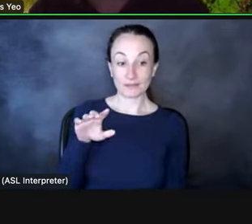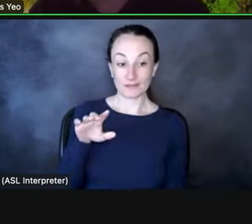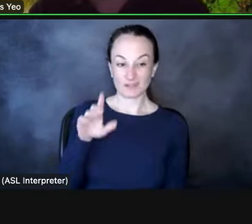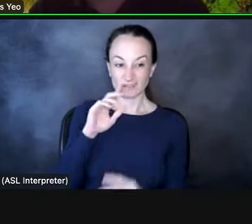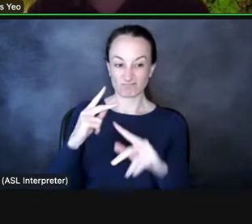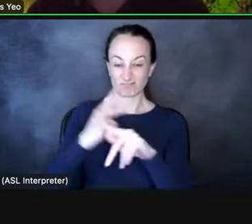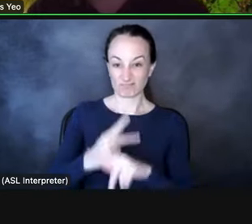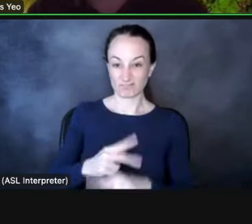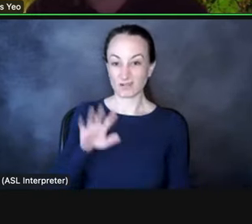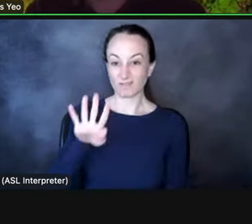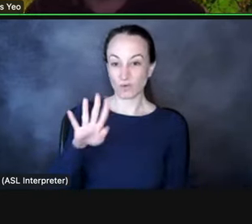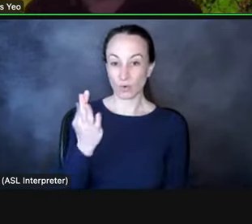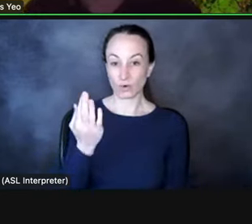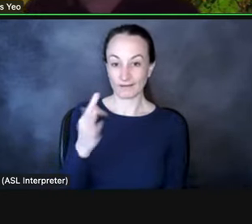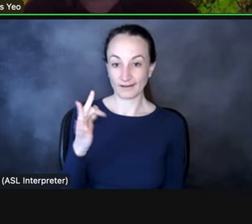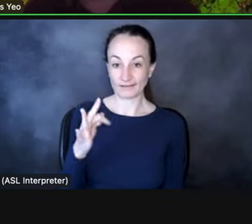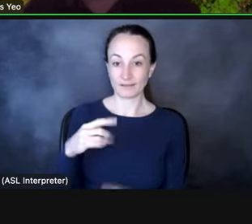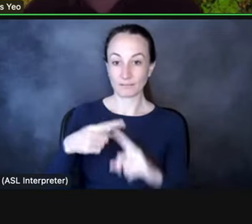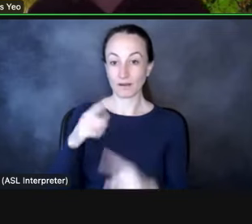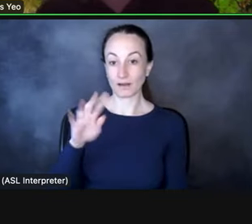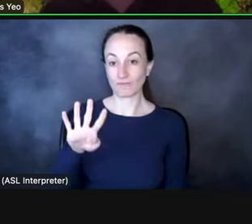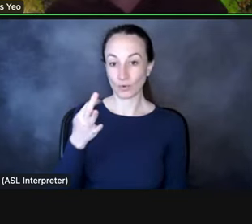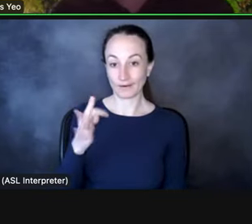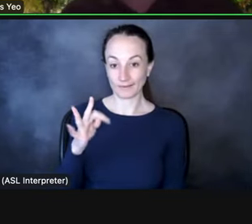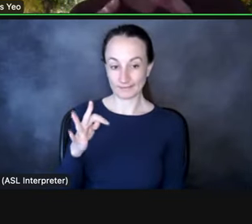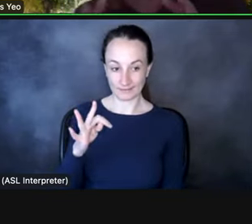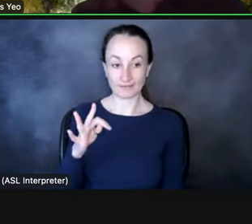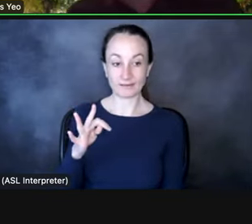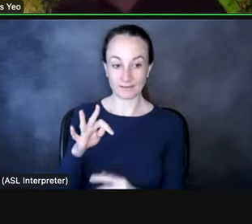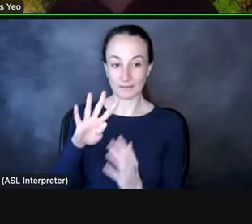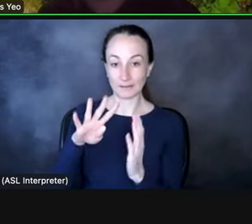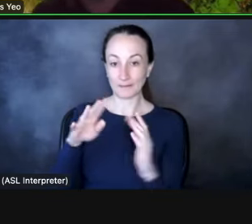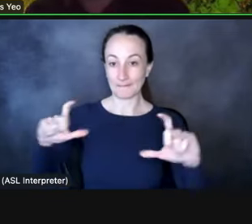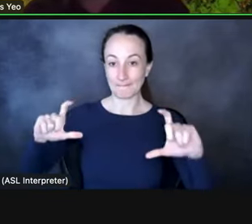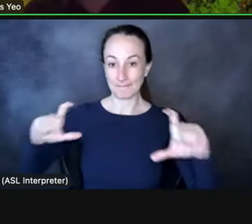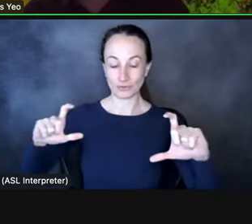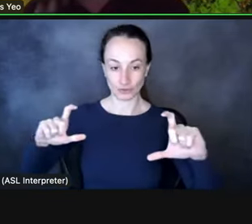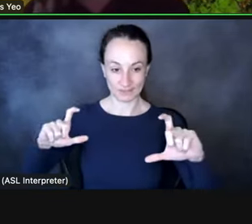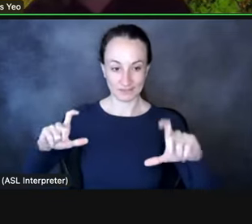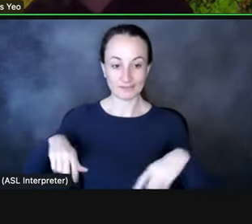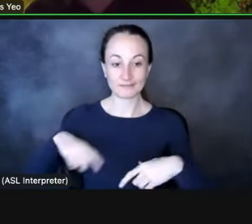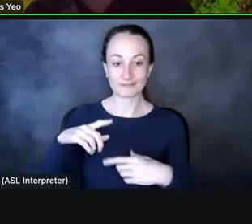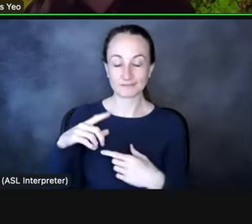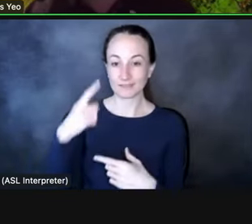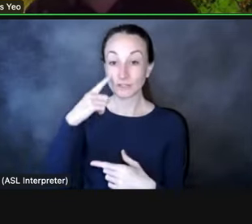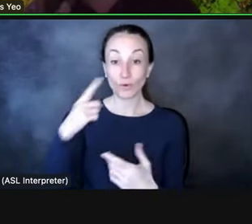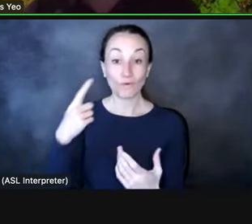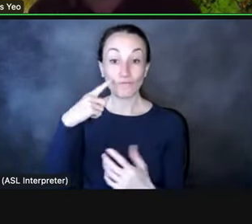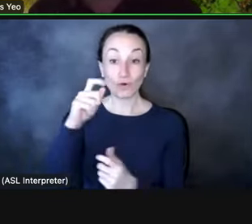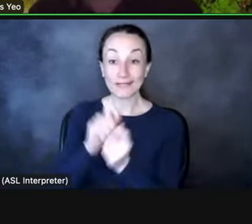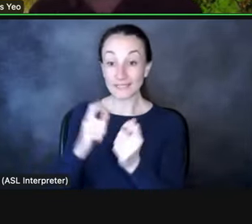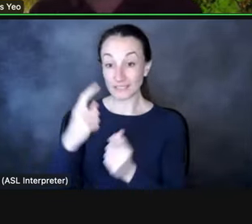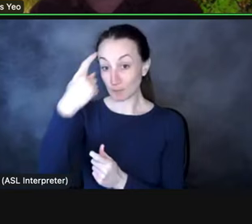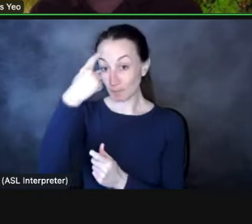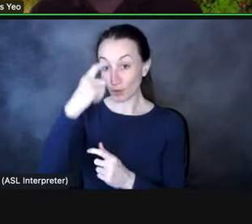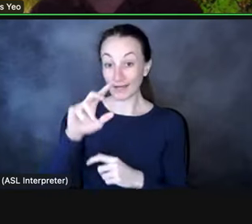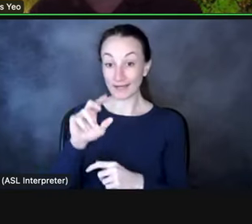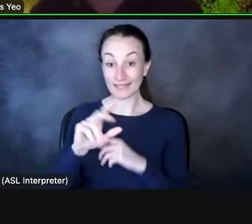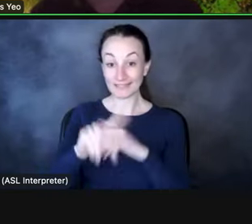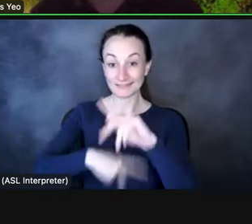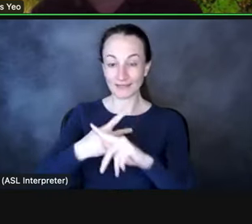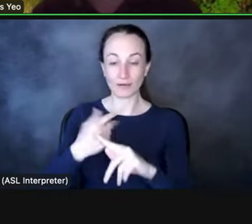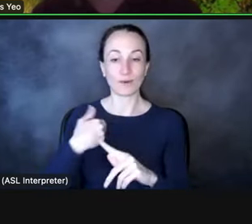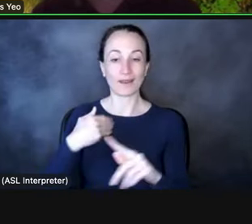matrices using the Schaefer parcellation. So for each, basically for each brain state, we have a different function connectivity matrix for